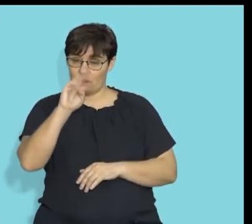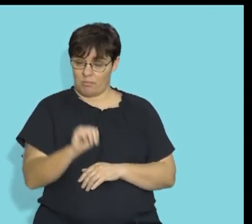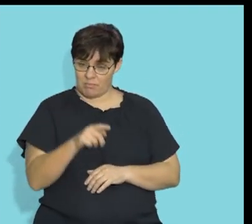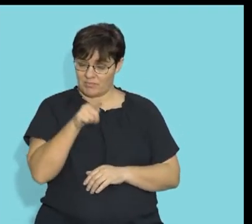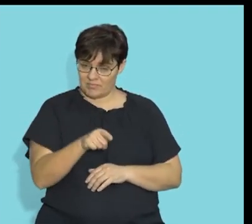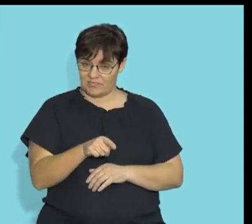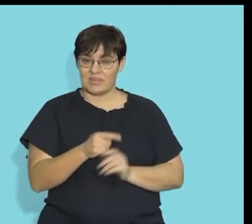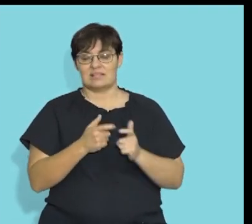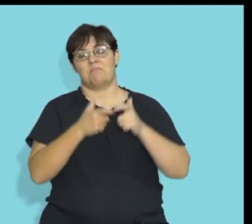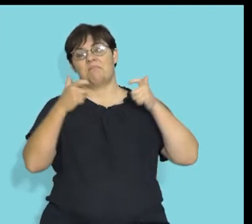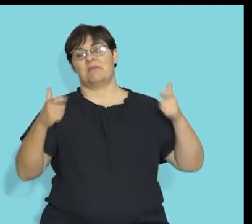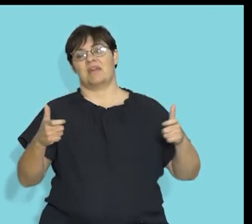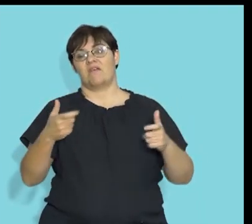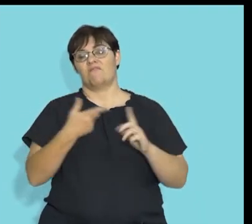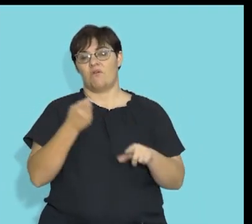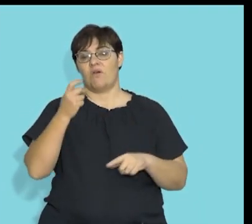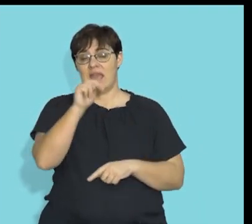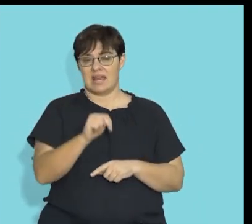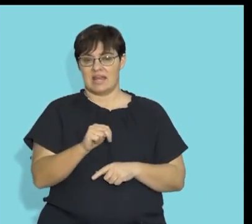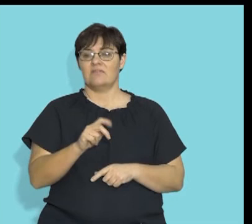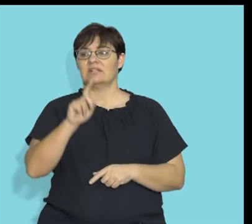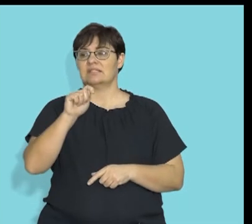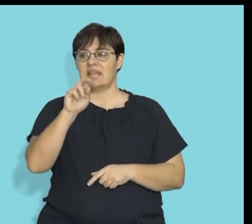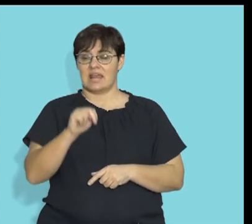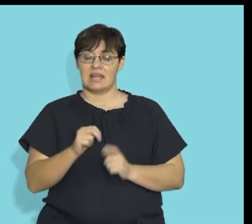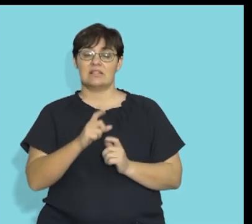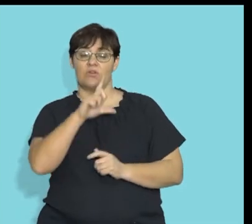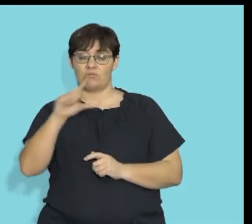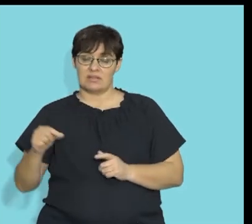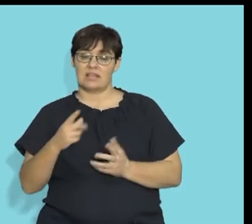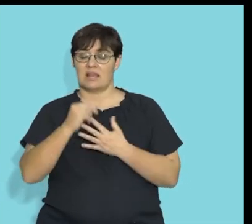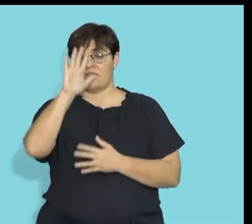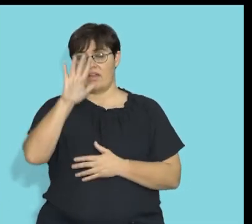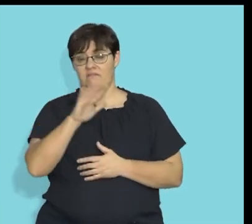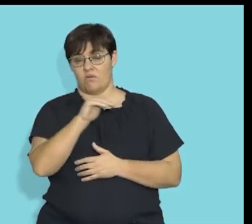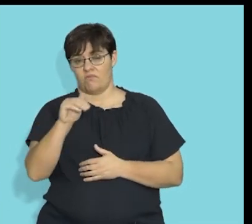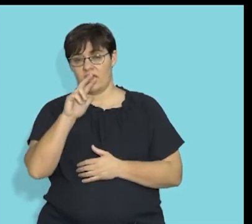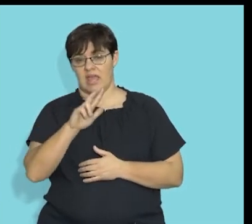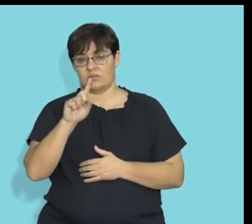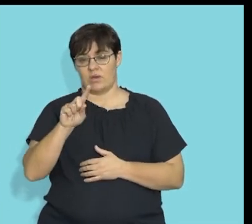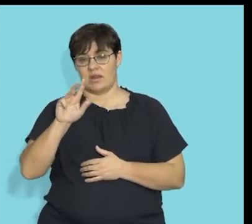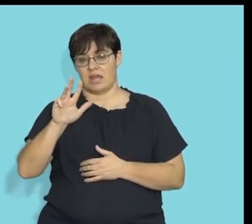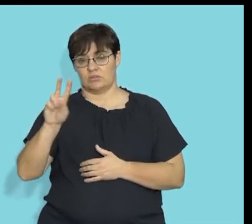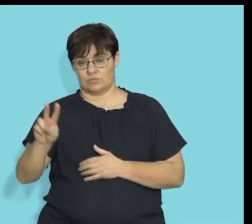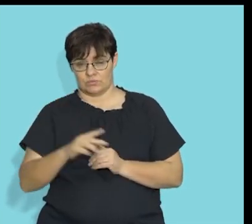10th term will be the largest value of n for which Tn is greater than 5